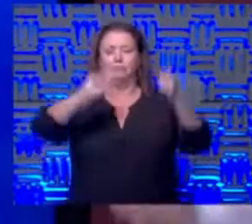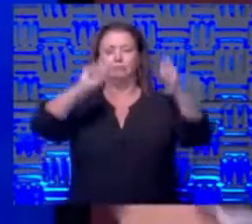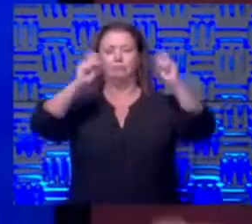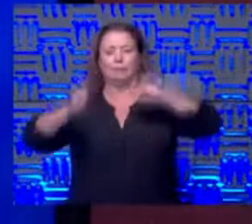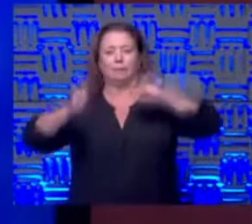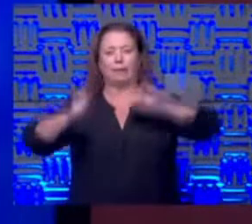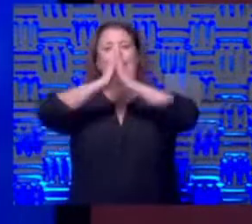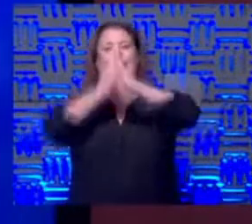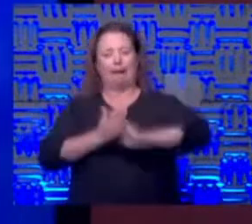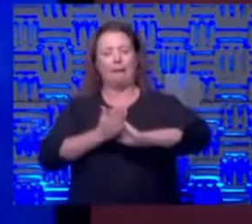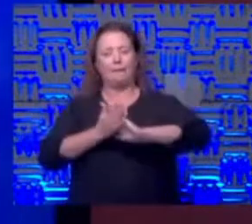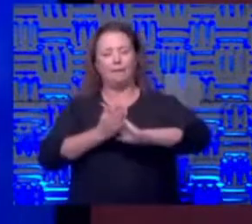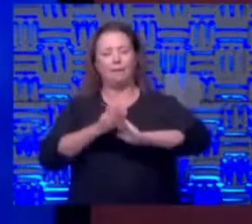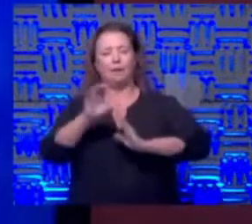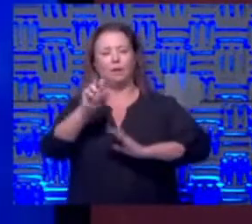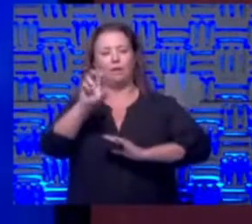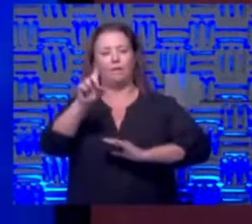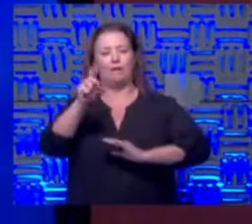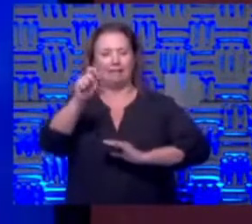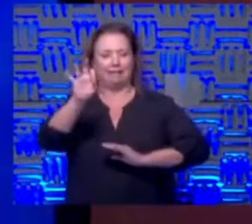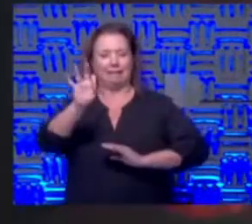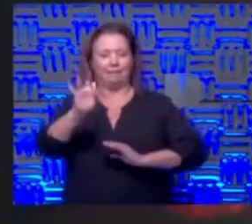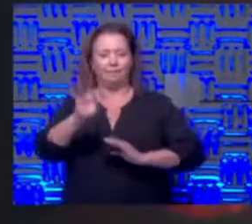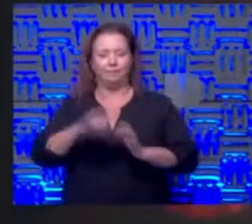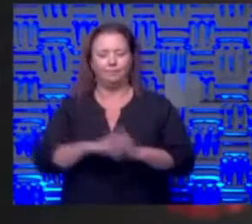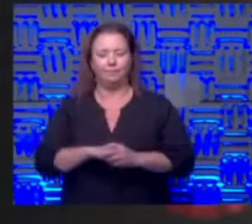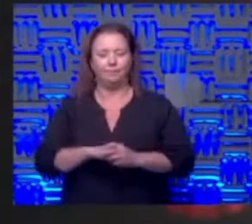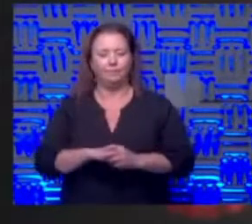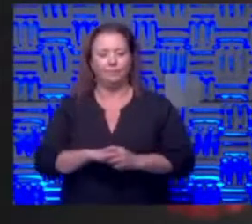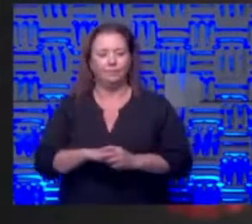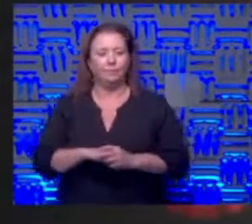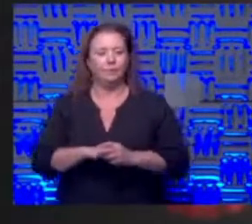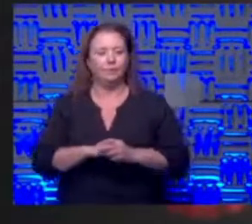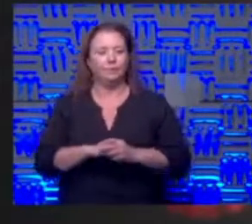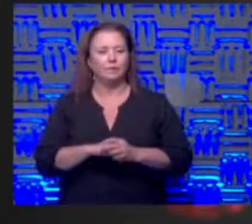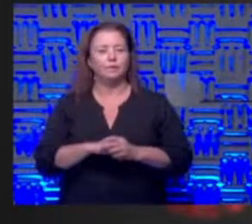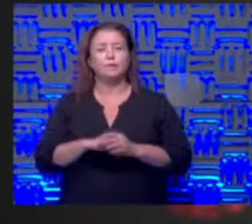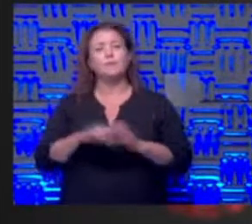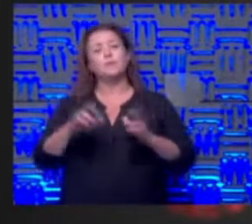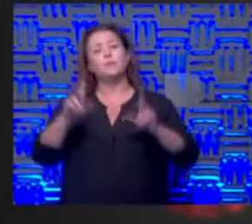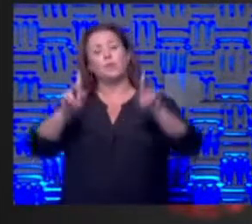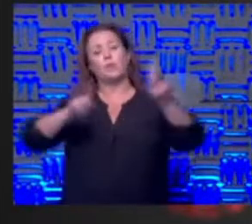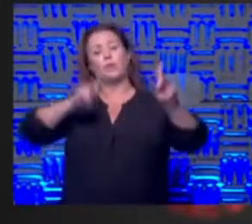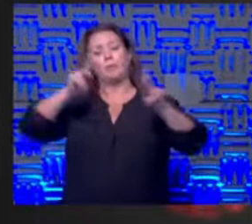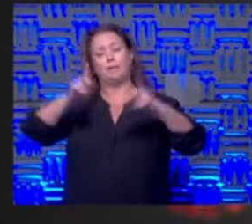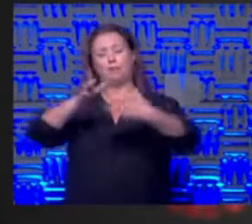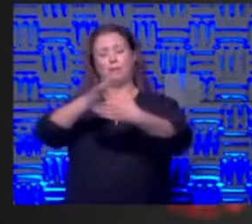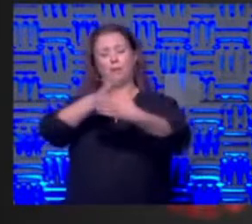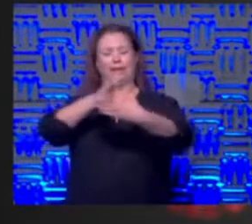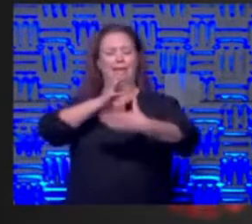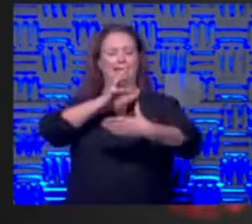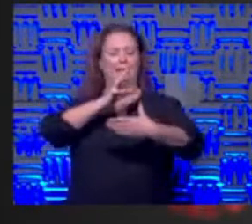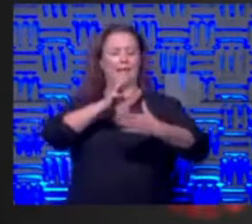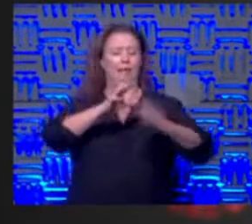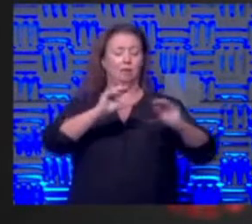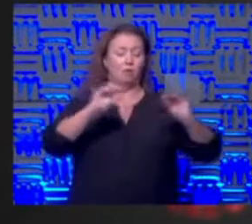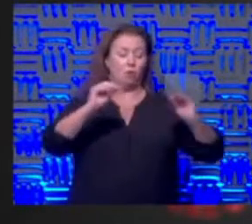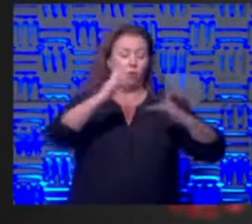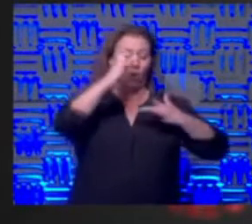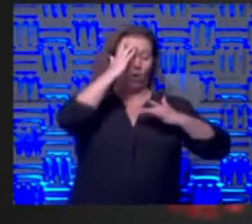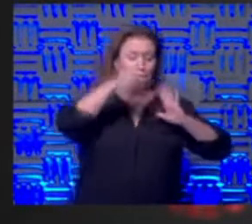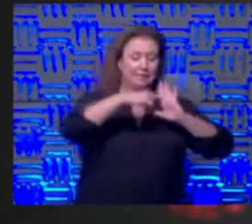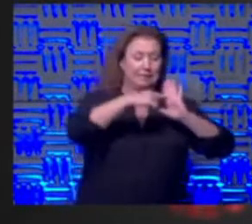common, as you've just reviewed. Okay, this next question is in the context of the people that are between the asymptomatic